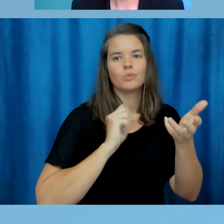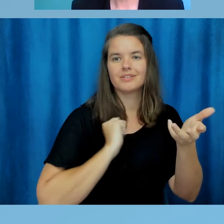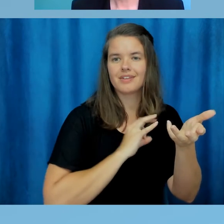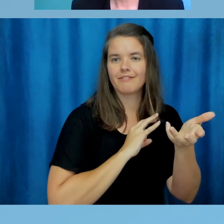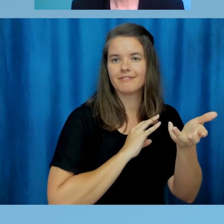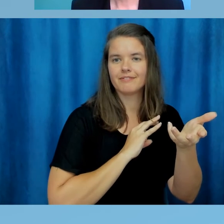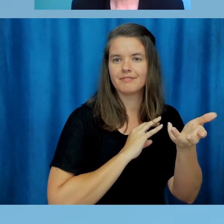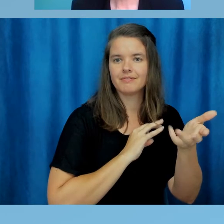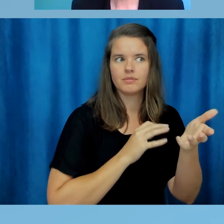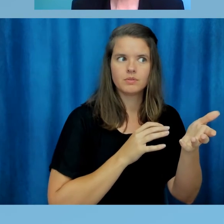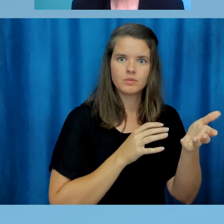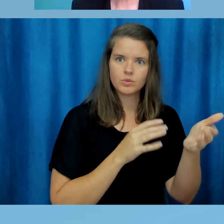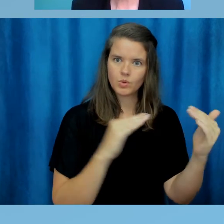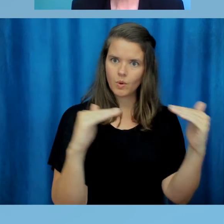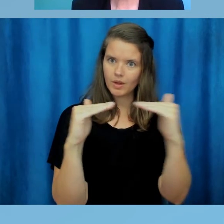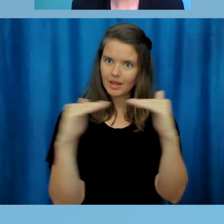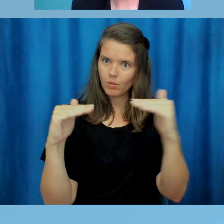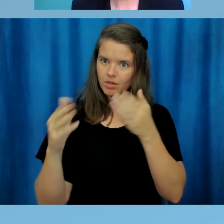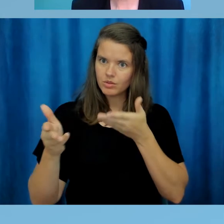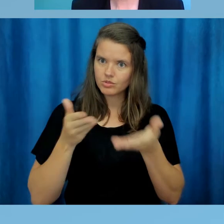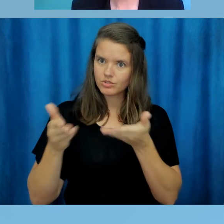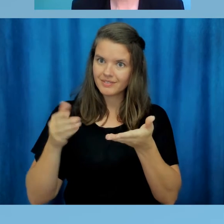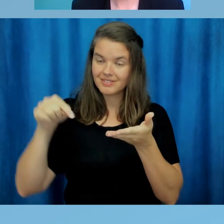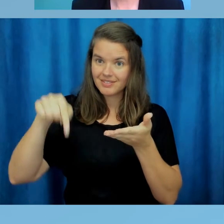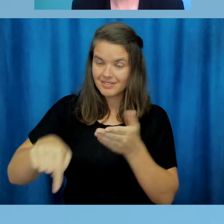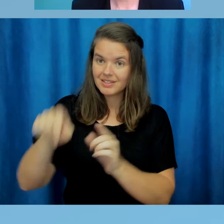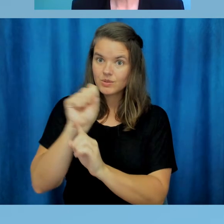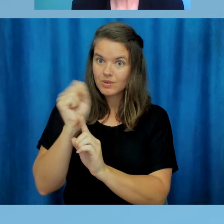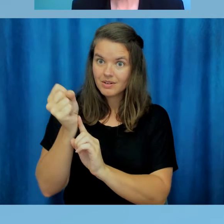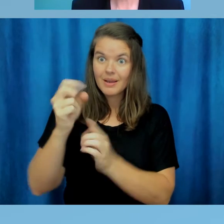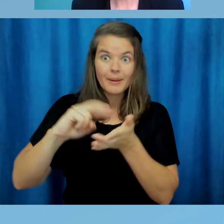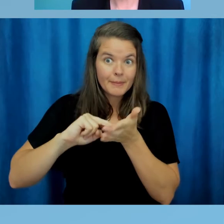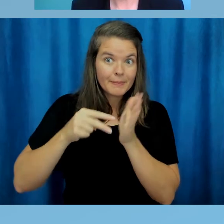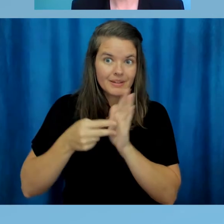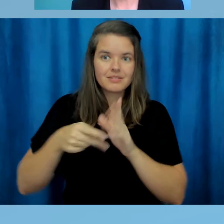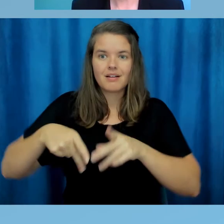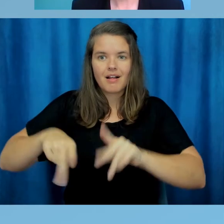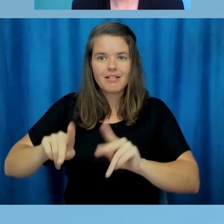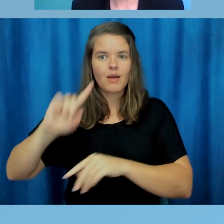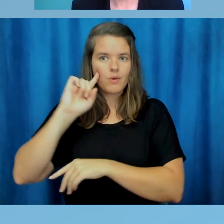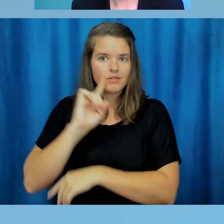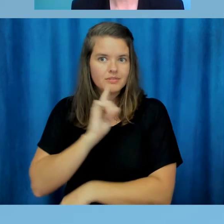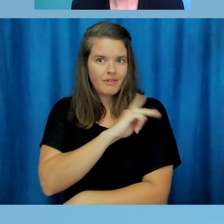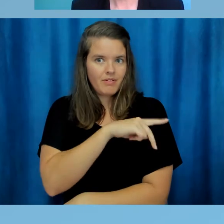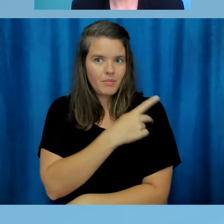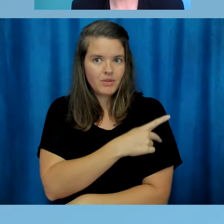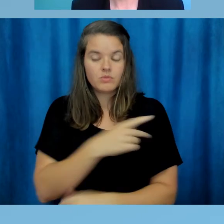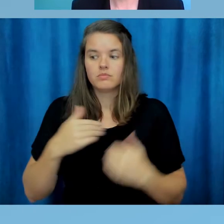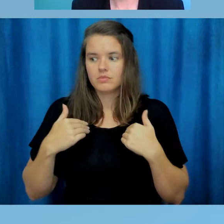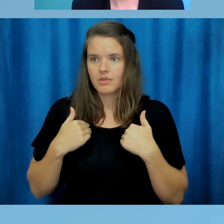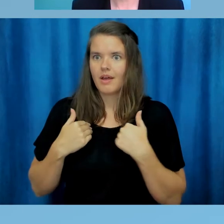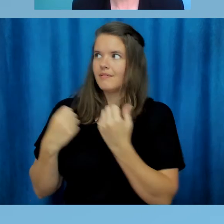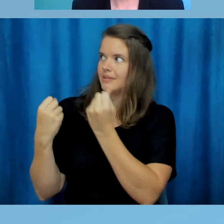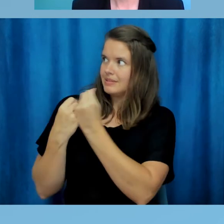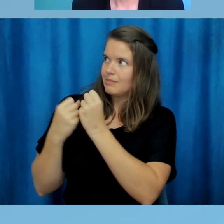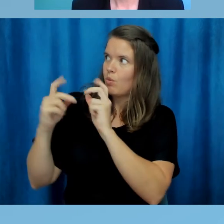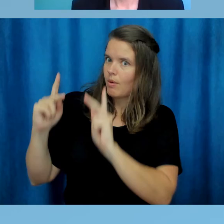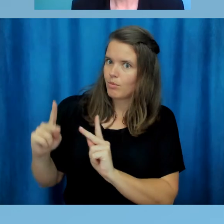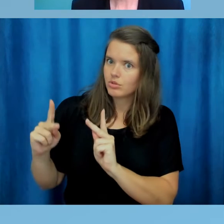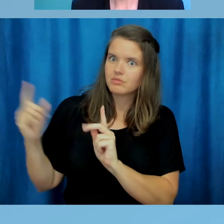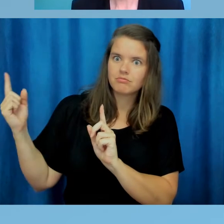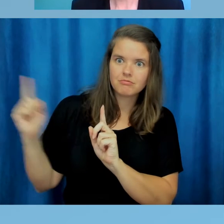staff. So providing equal services in this case means allowing the deaf patient to have a support